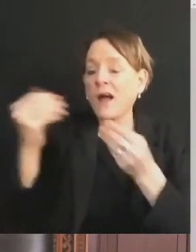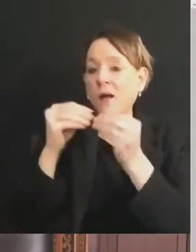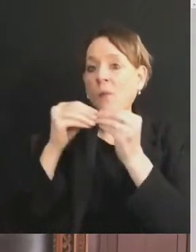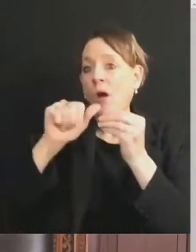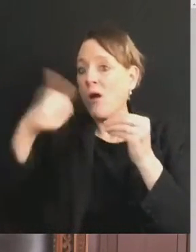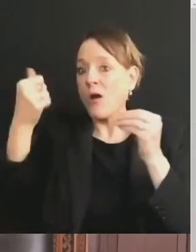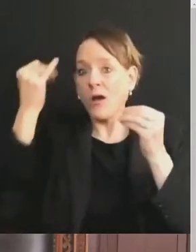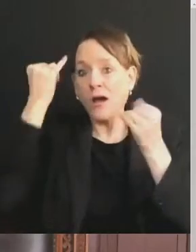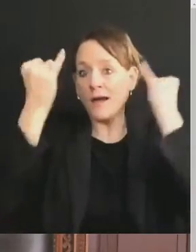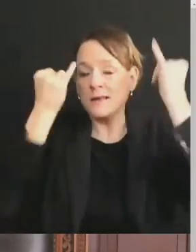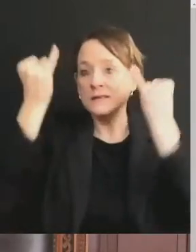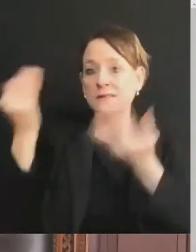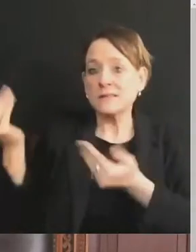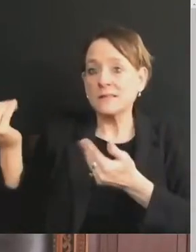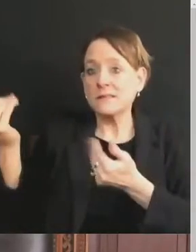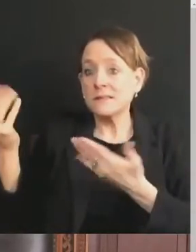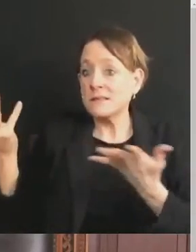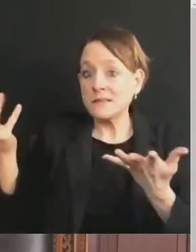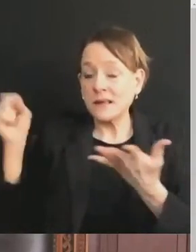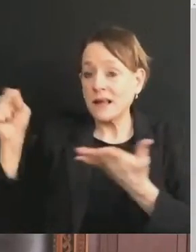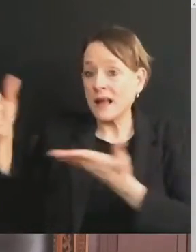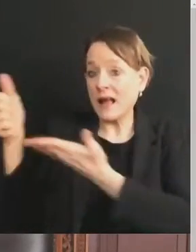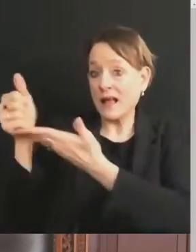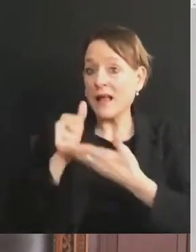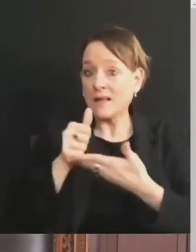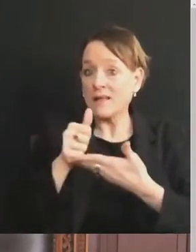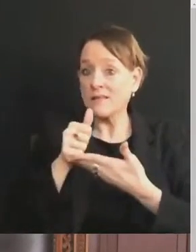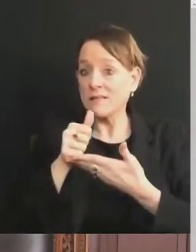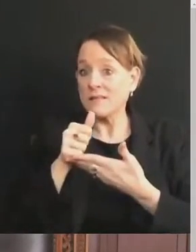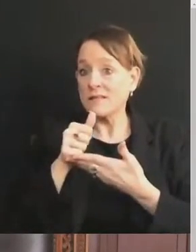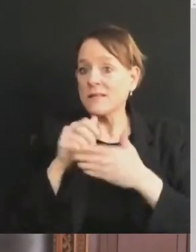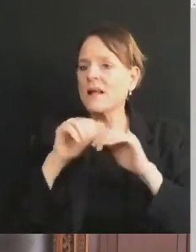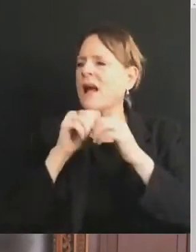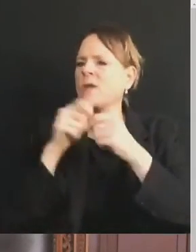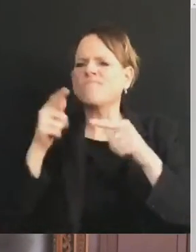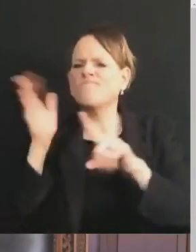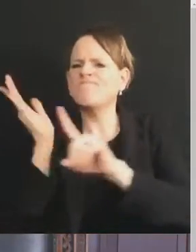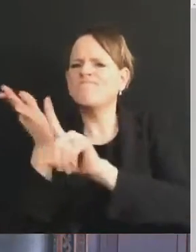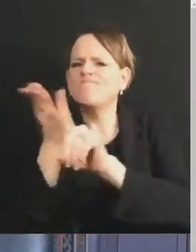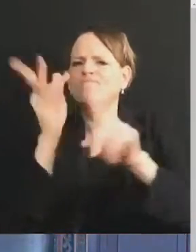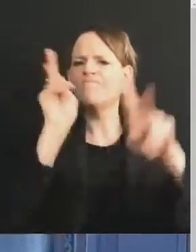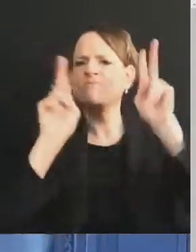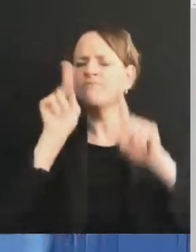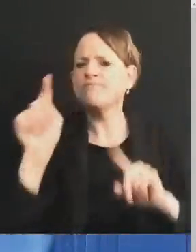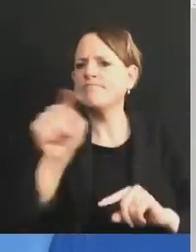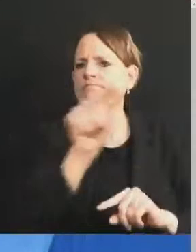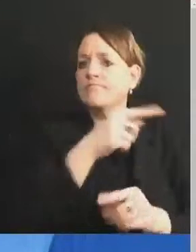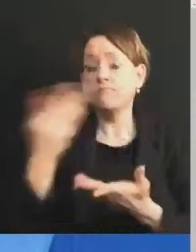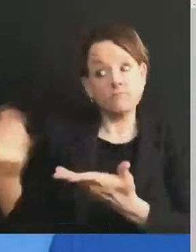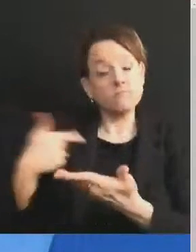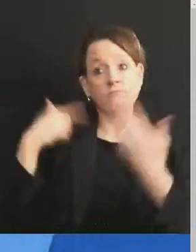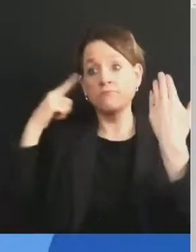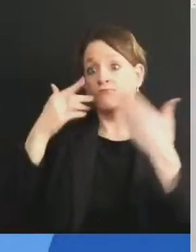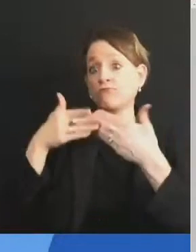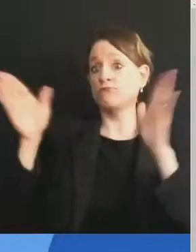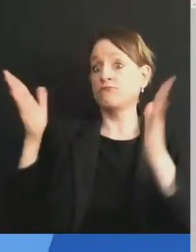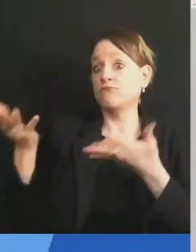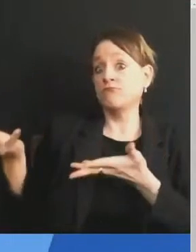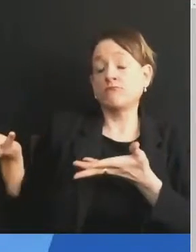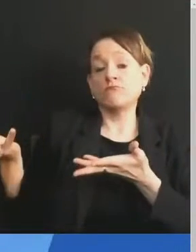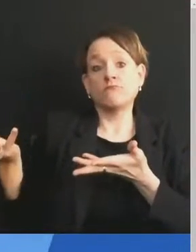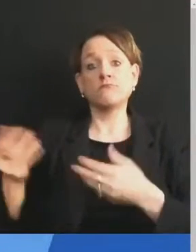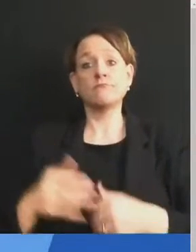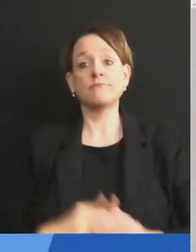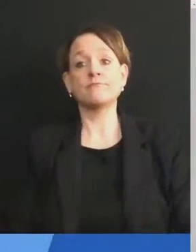of us convince people to do the basics, I'm open to that. Thank you, Molly. Now to Nate Vandergrift